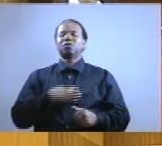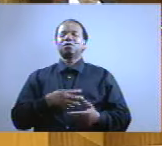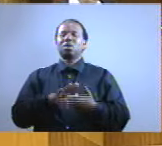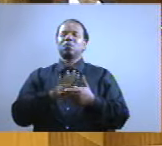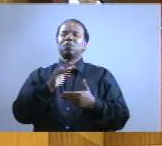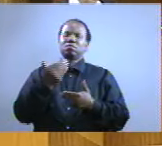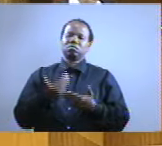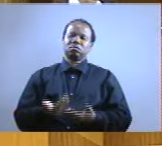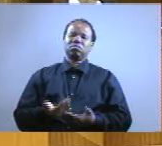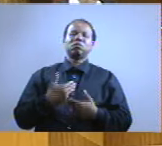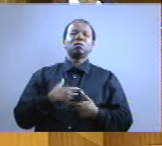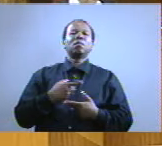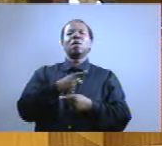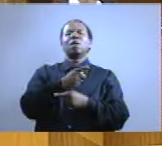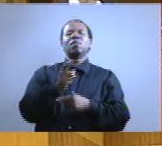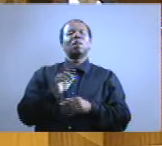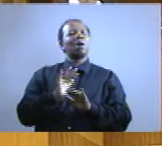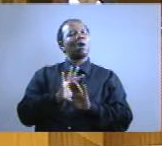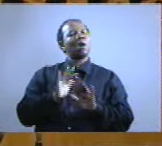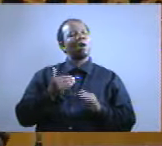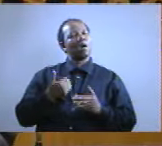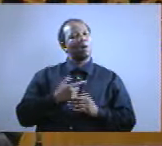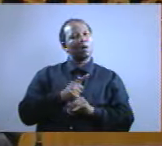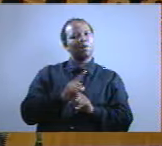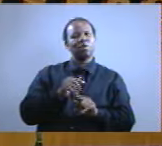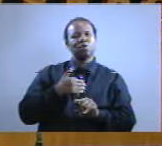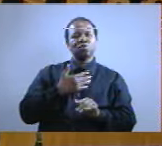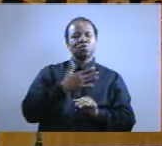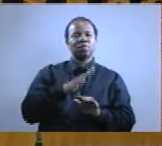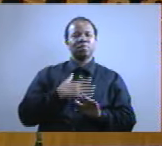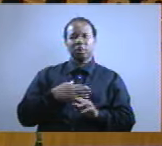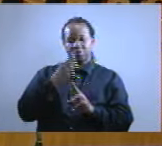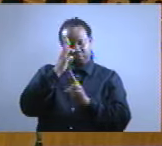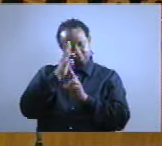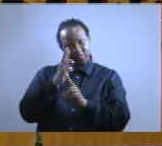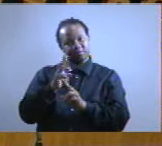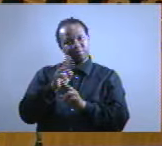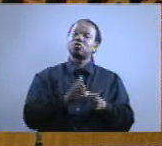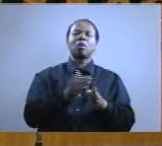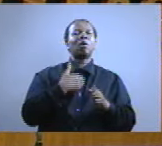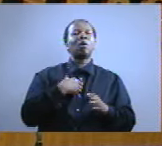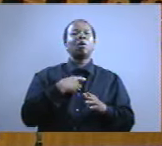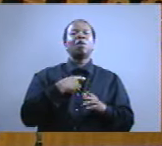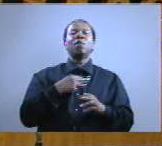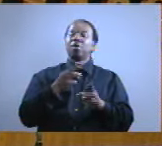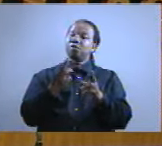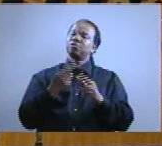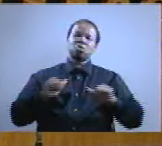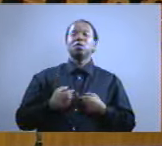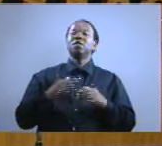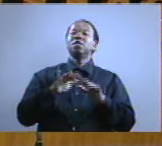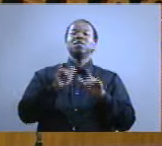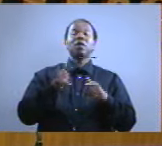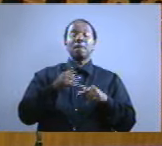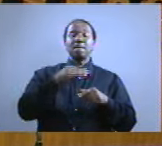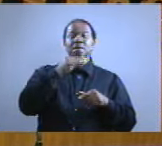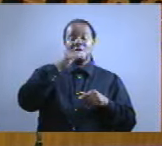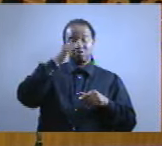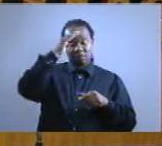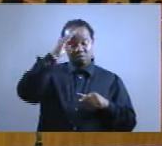Madam Deputy Speaker, not that I had been undermining the language profession, but I realized when we made massive contributions to arts and